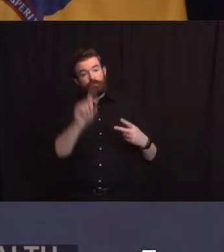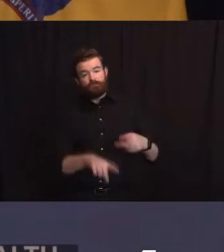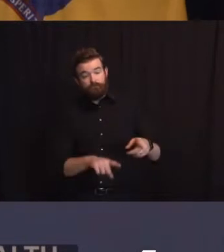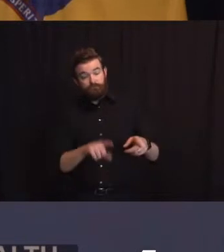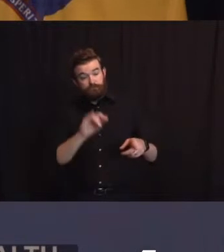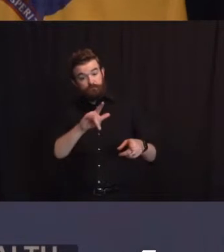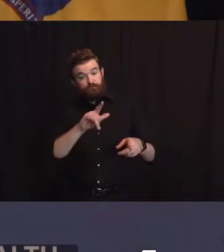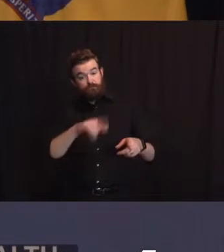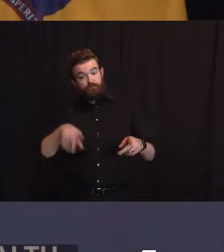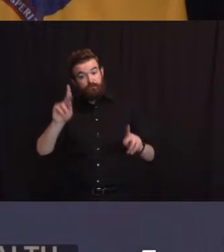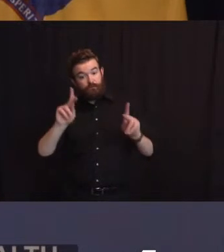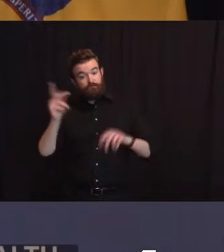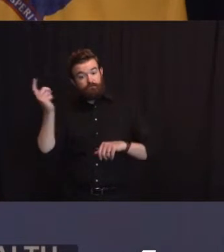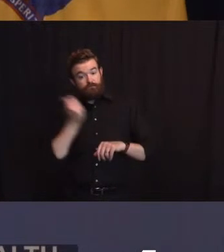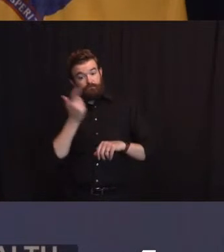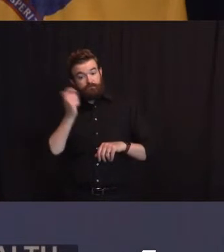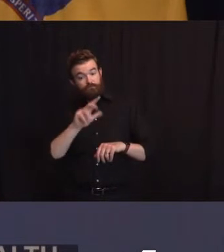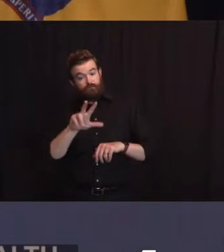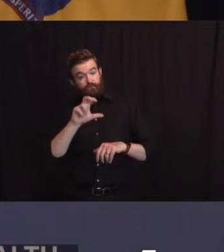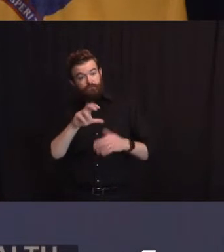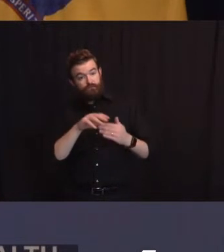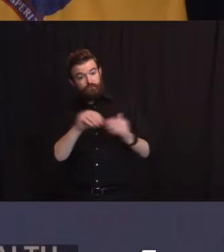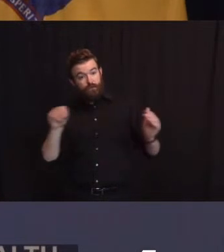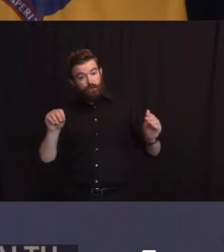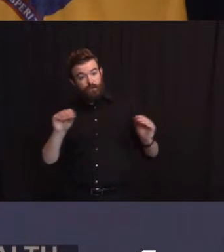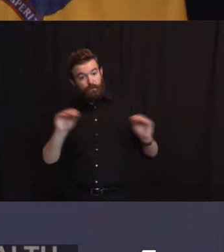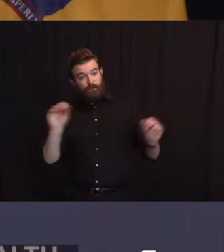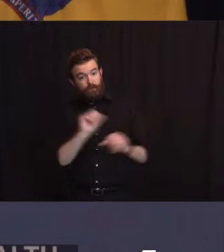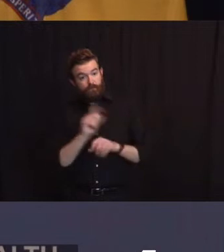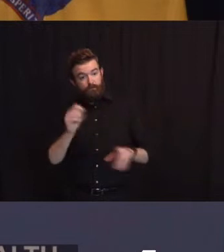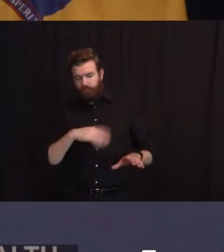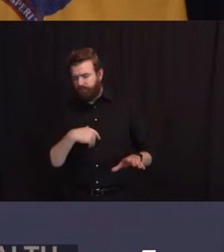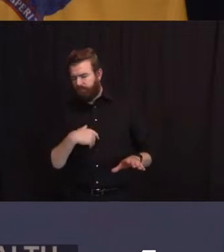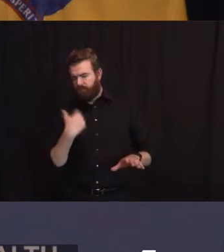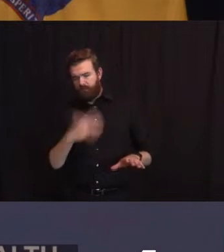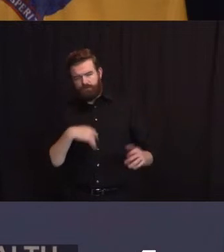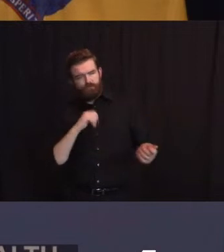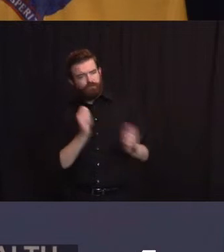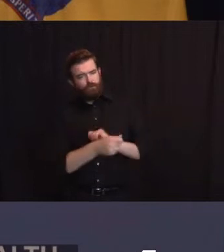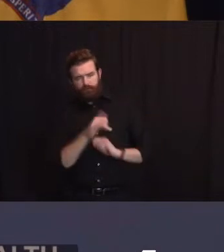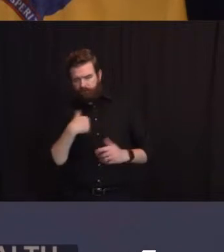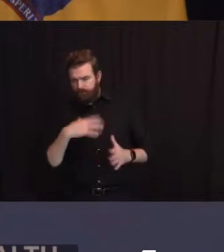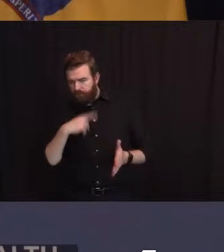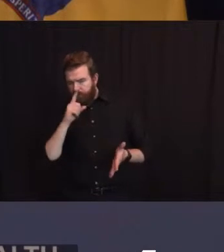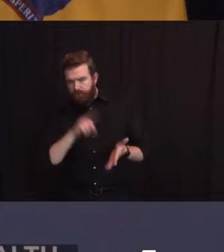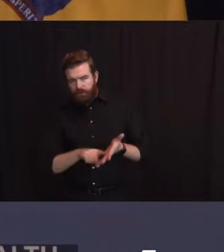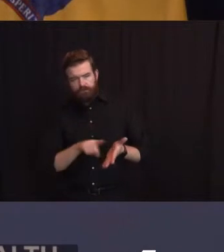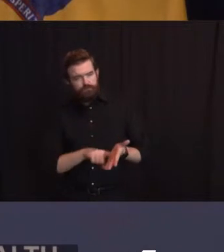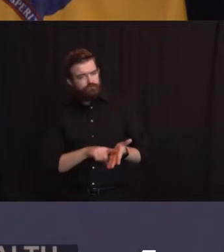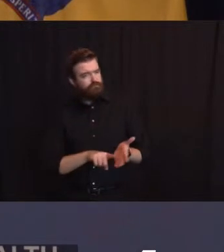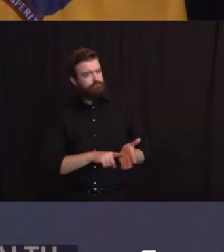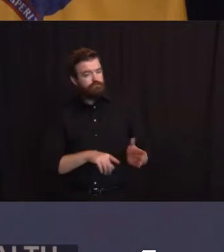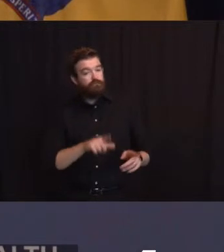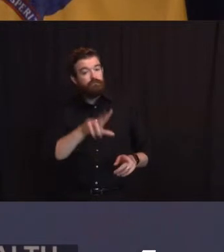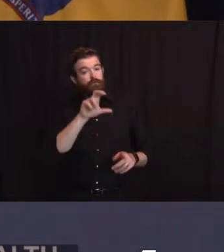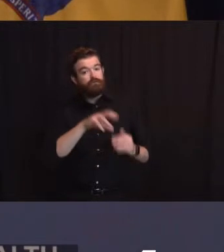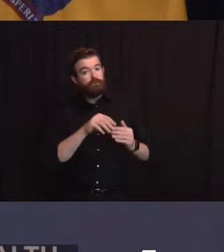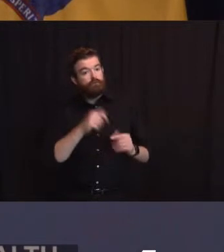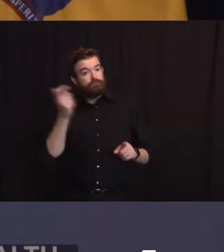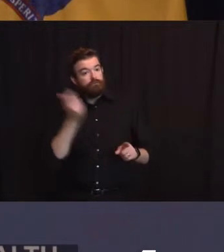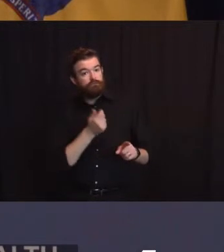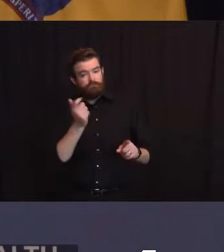amount, and I've tried to study this myself. Is the $300 supplement the reason why we didn't see